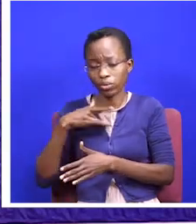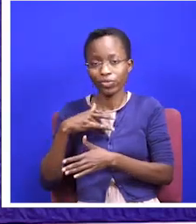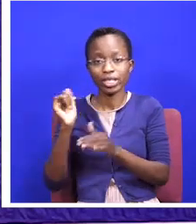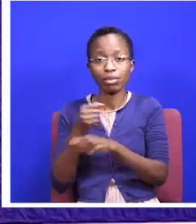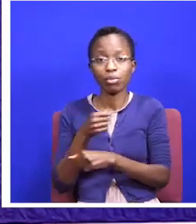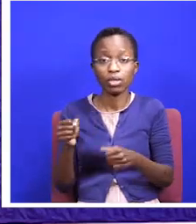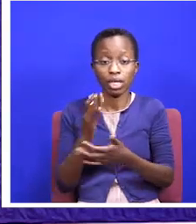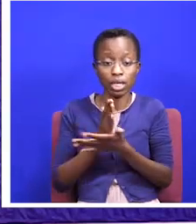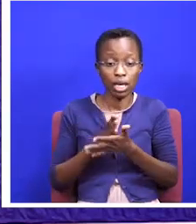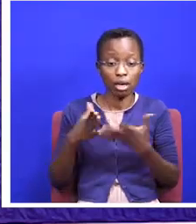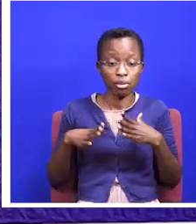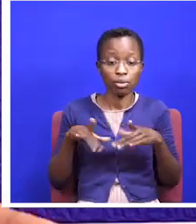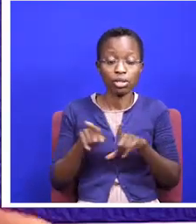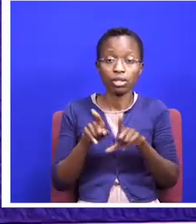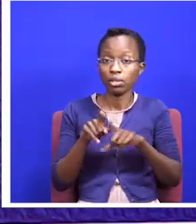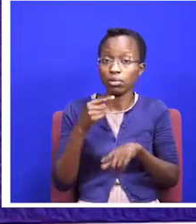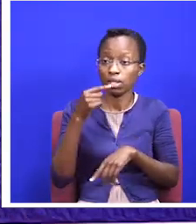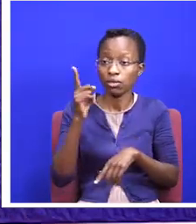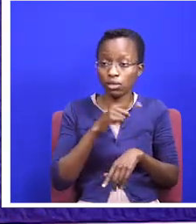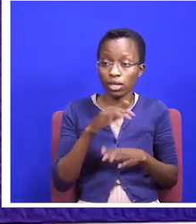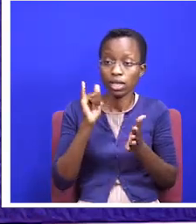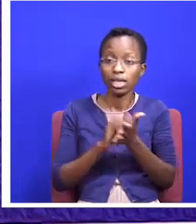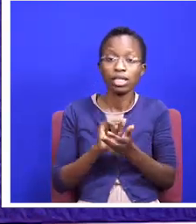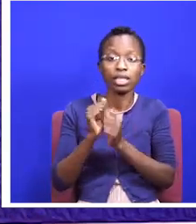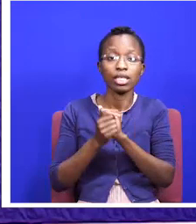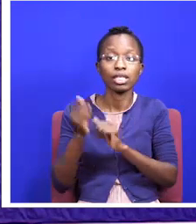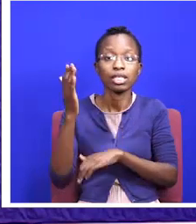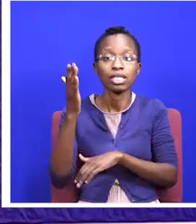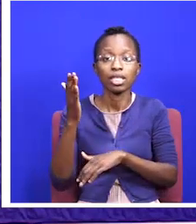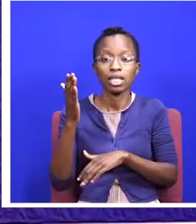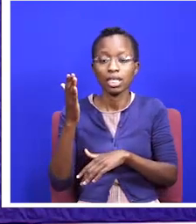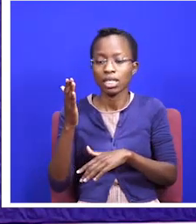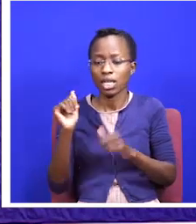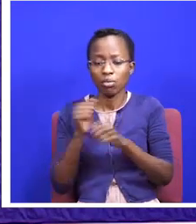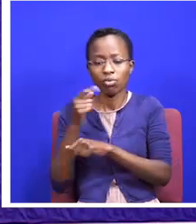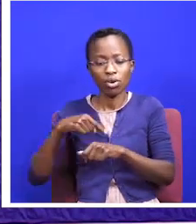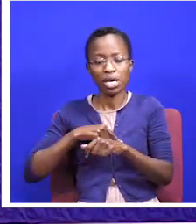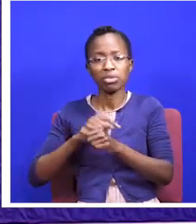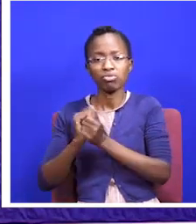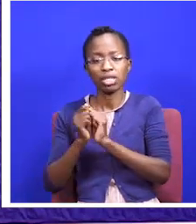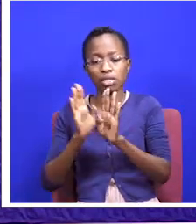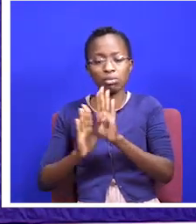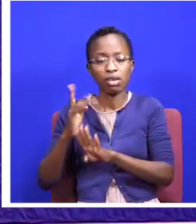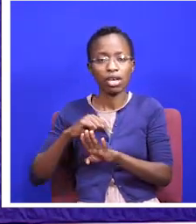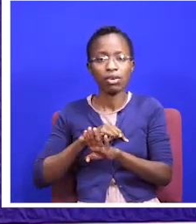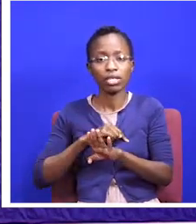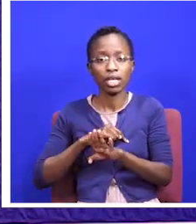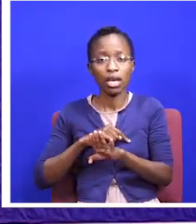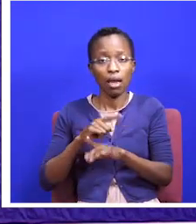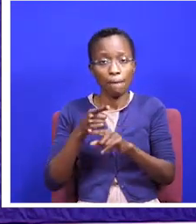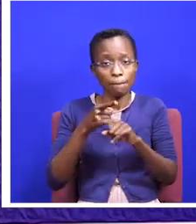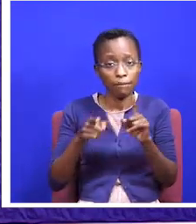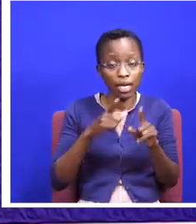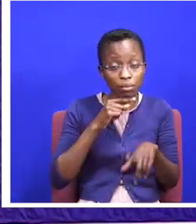seems impossible. Some people have even said we will never change our behavior. Now, boys and